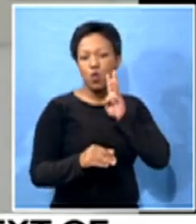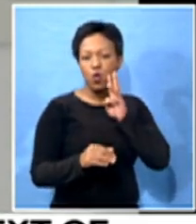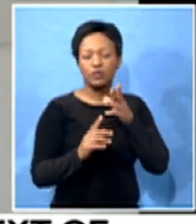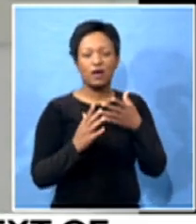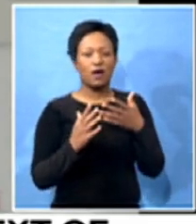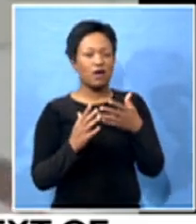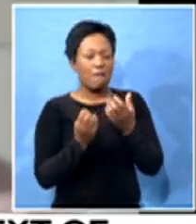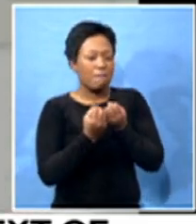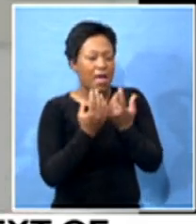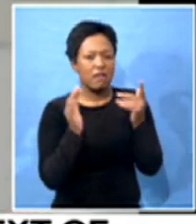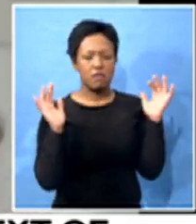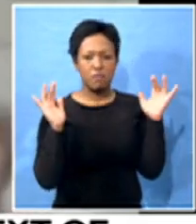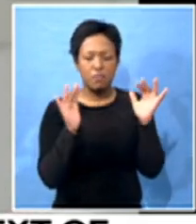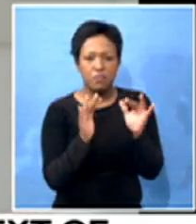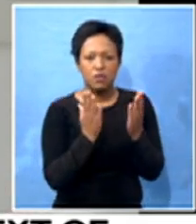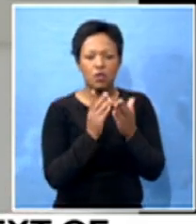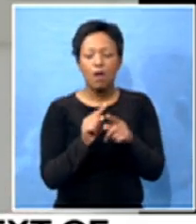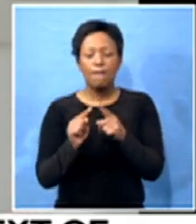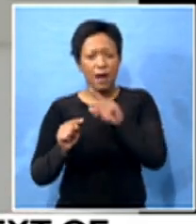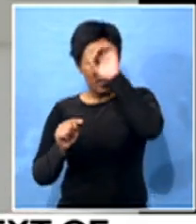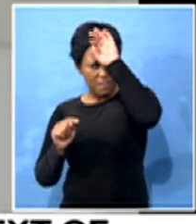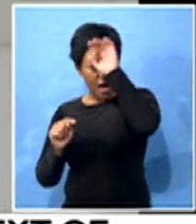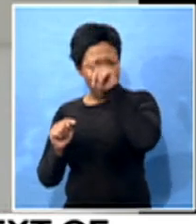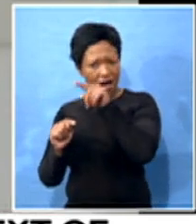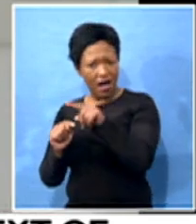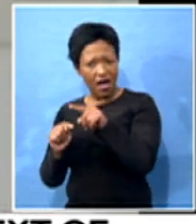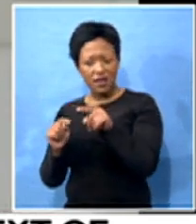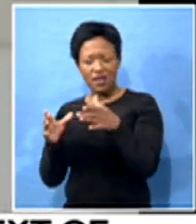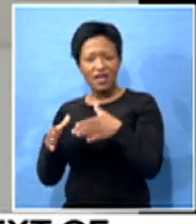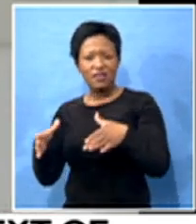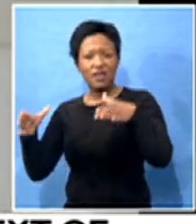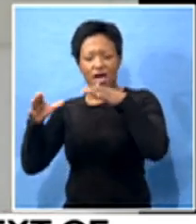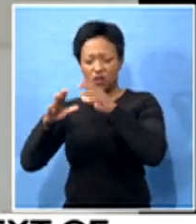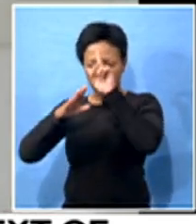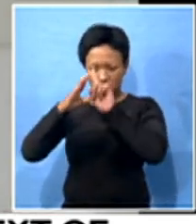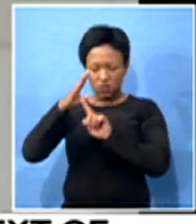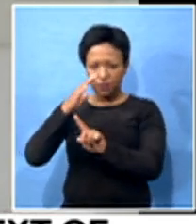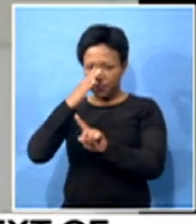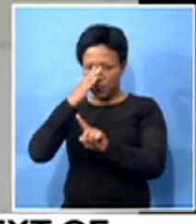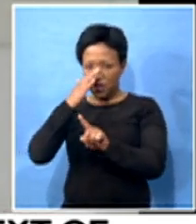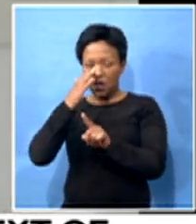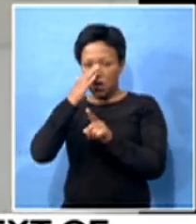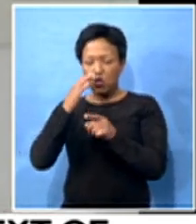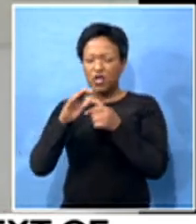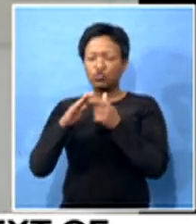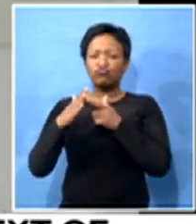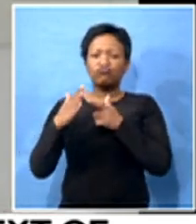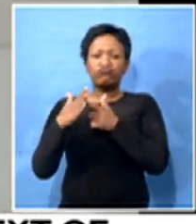people, we're concentrated. The mines, the cages, you are next to each other, you can't drill without other people there.